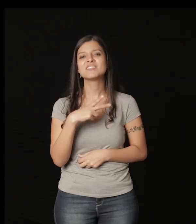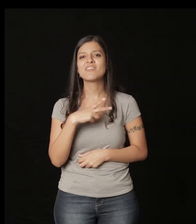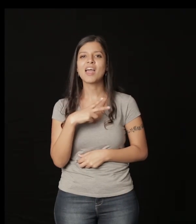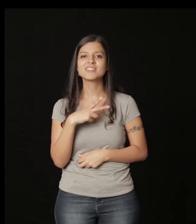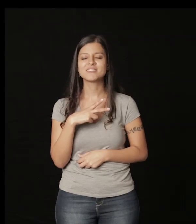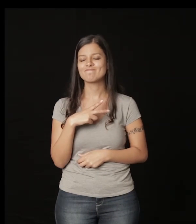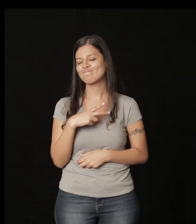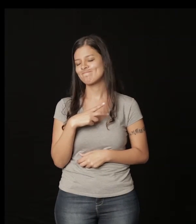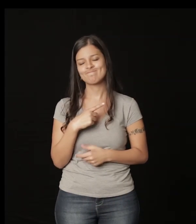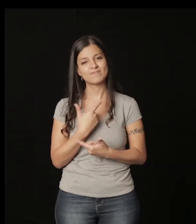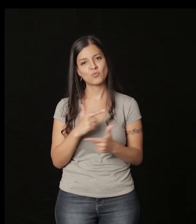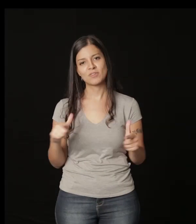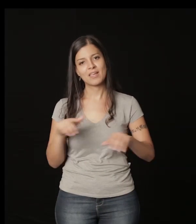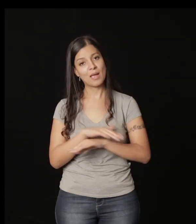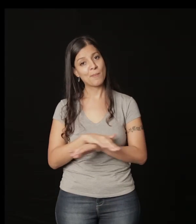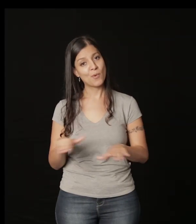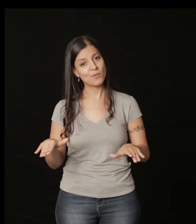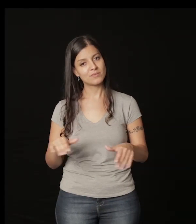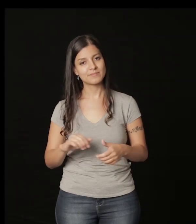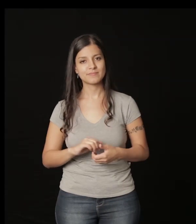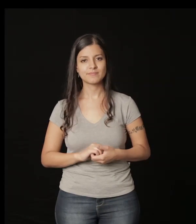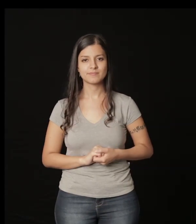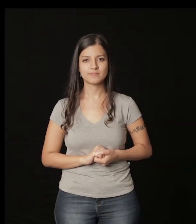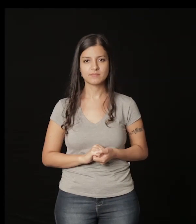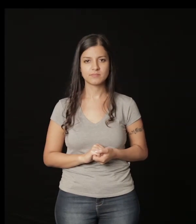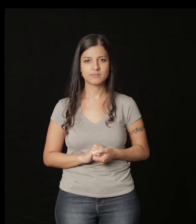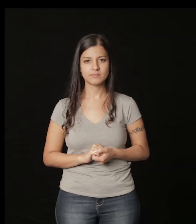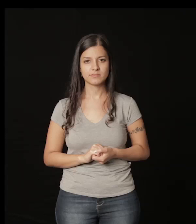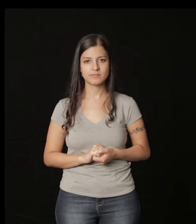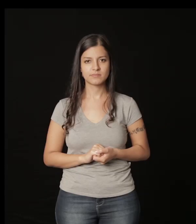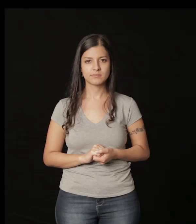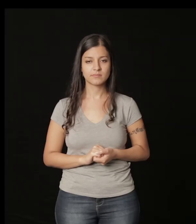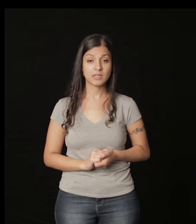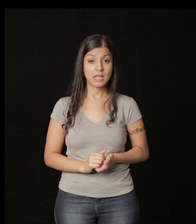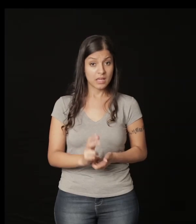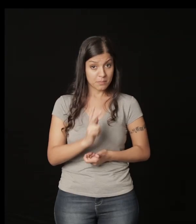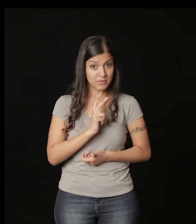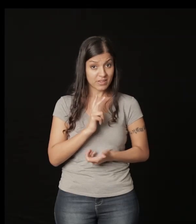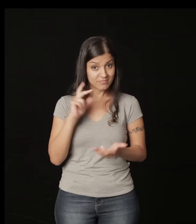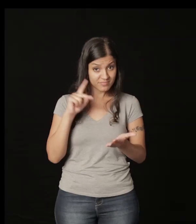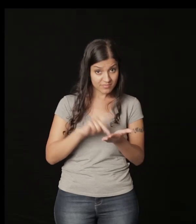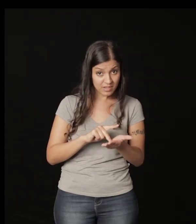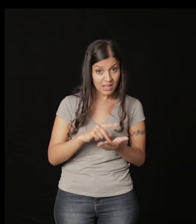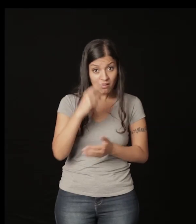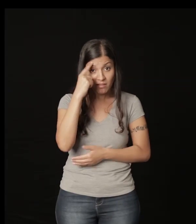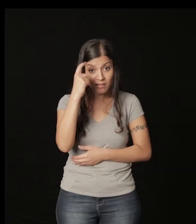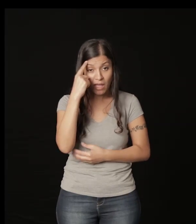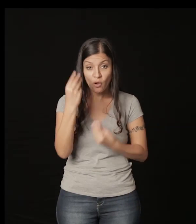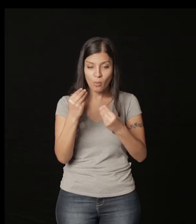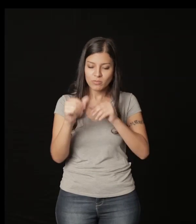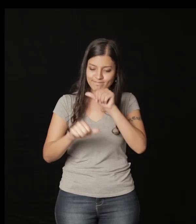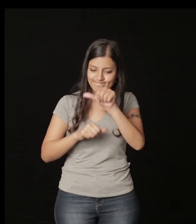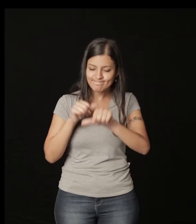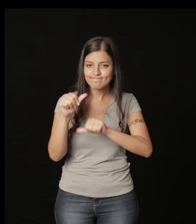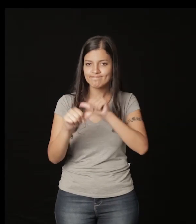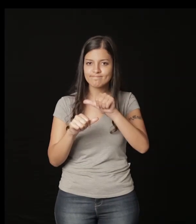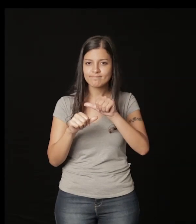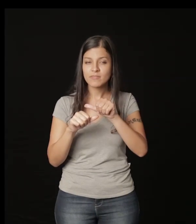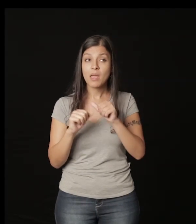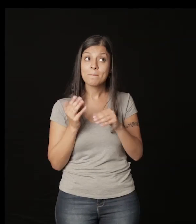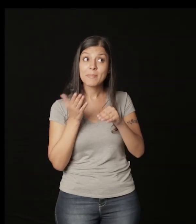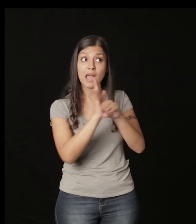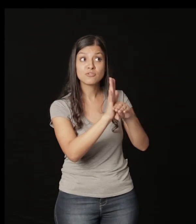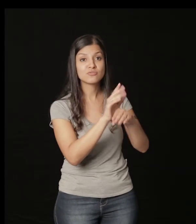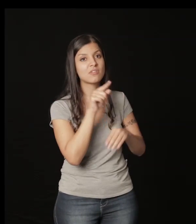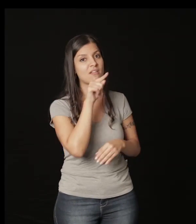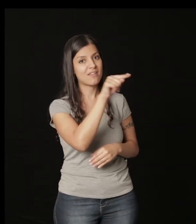have privacy. You know, the very idea of privacy has been renegotiated and redefined. And it's been